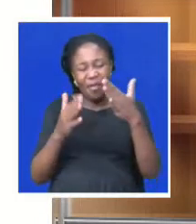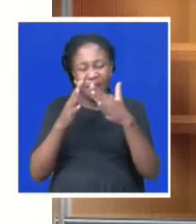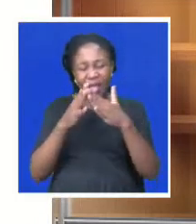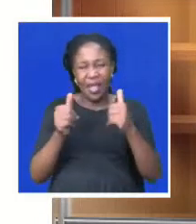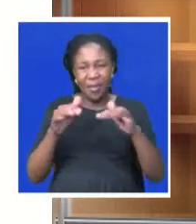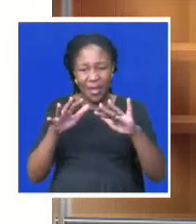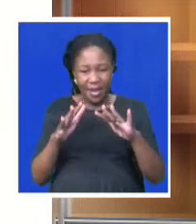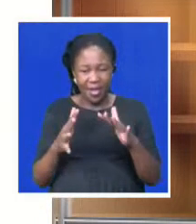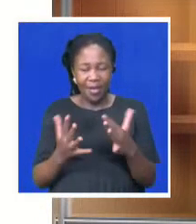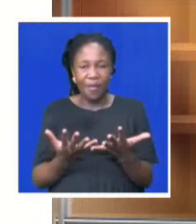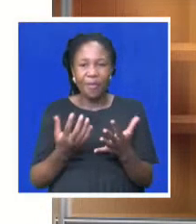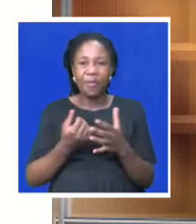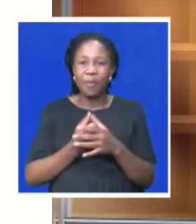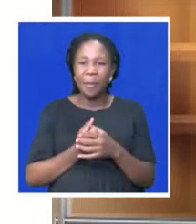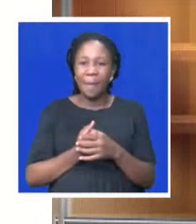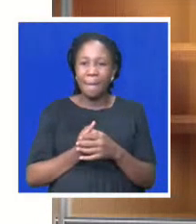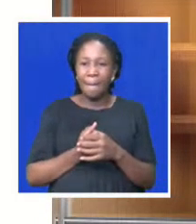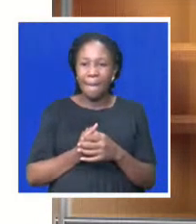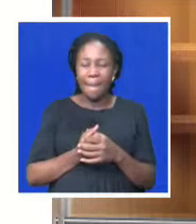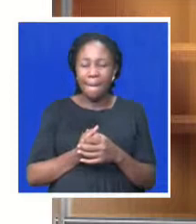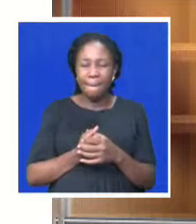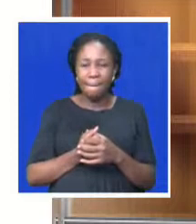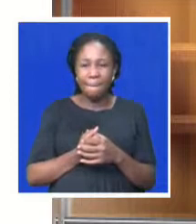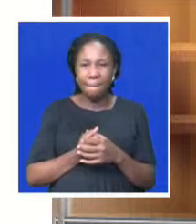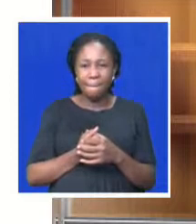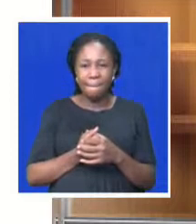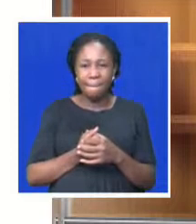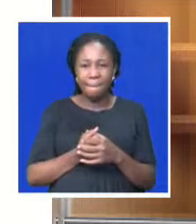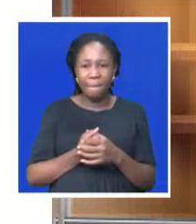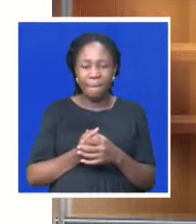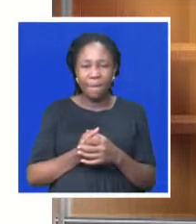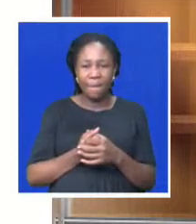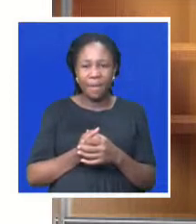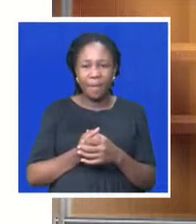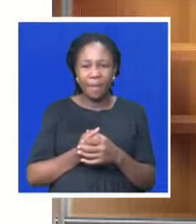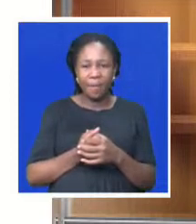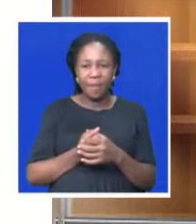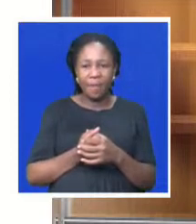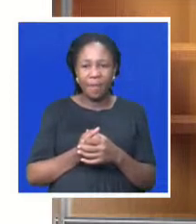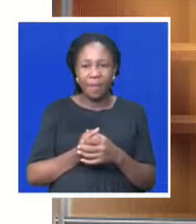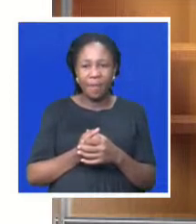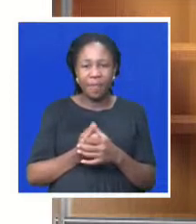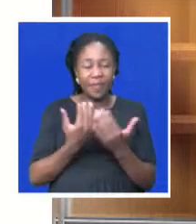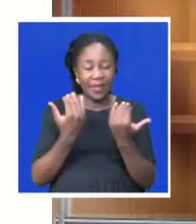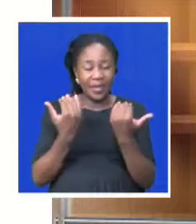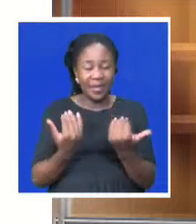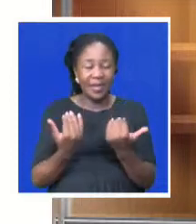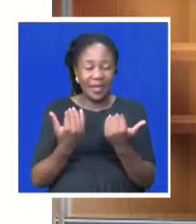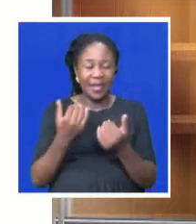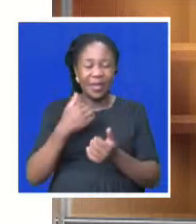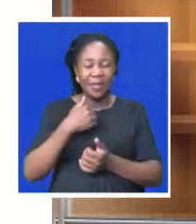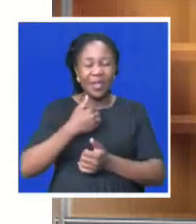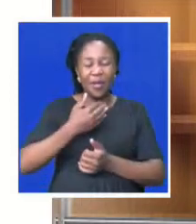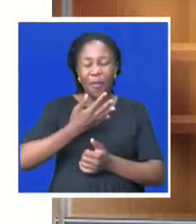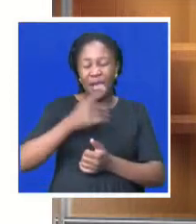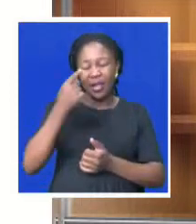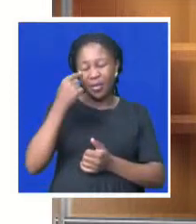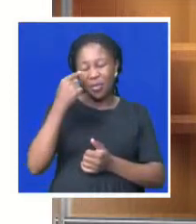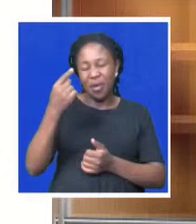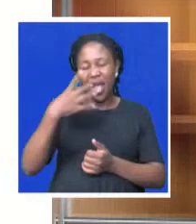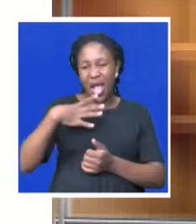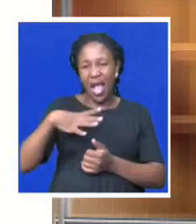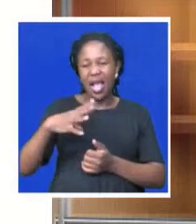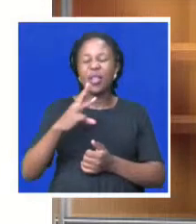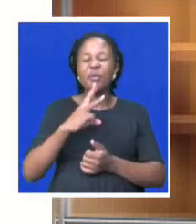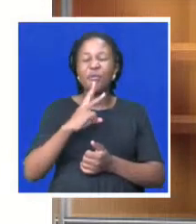Let's continue, dear Lena, to look for some other words that appeals to our senses.